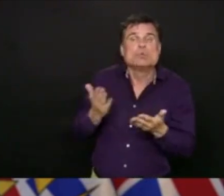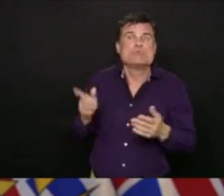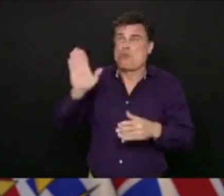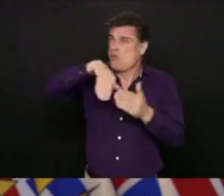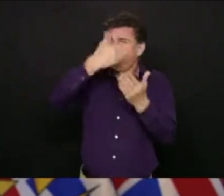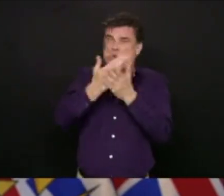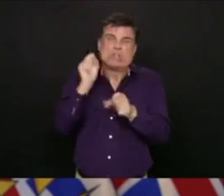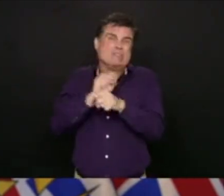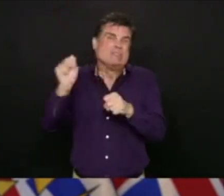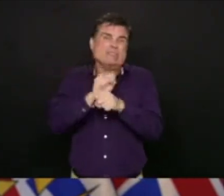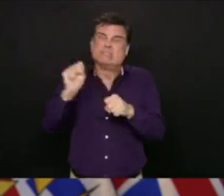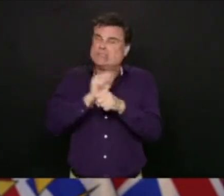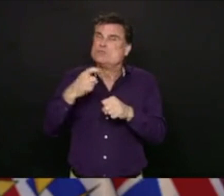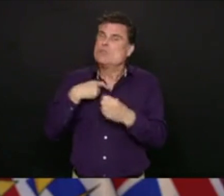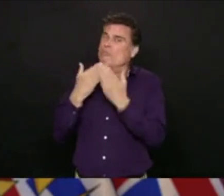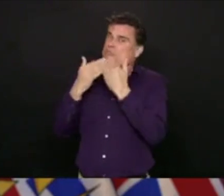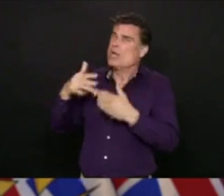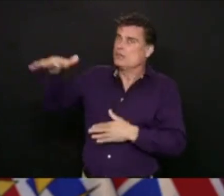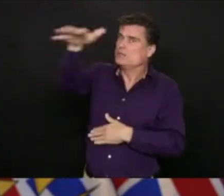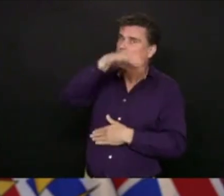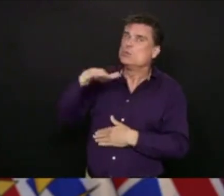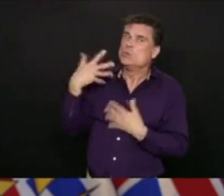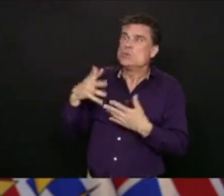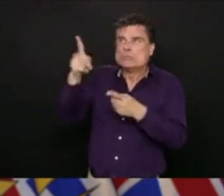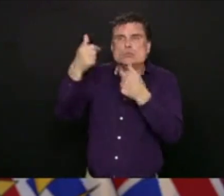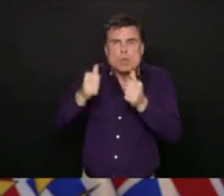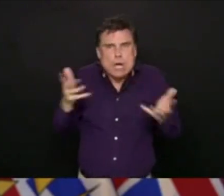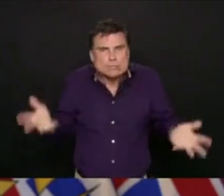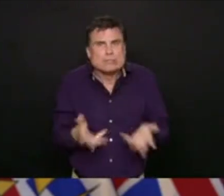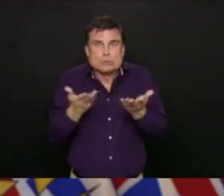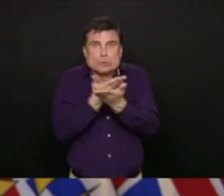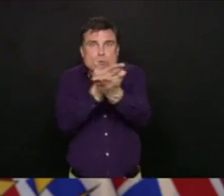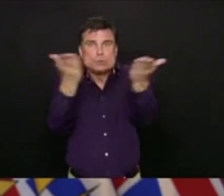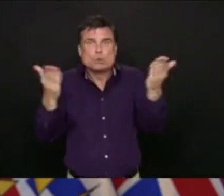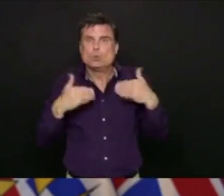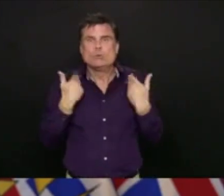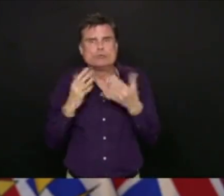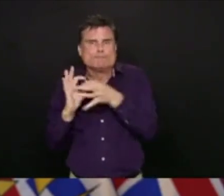I do want to say a special note to the graduation class of 2020.